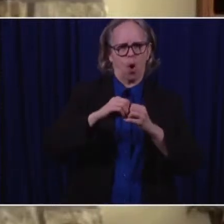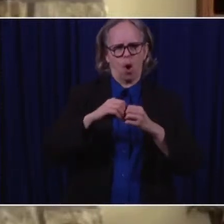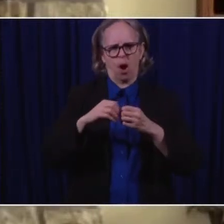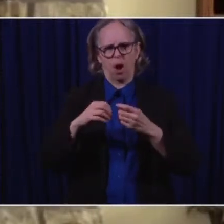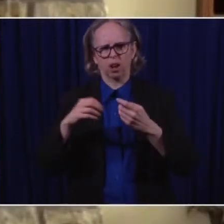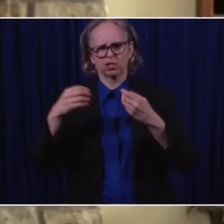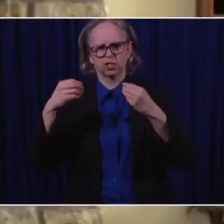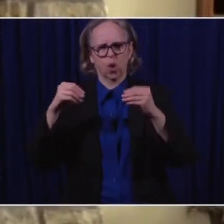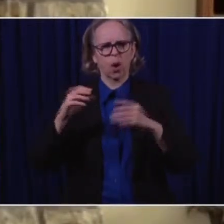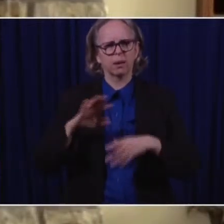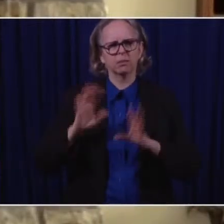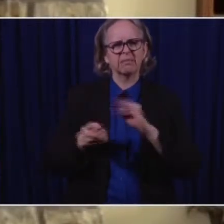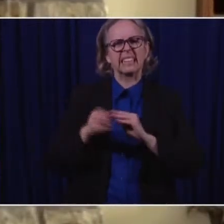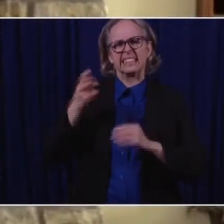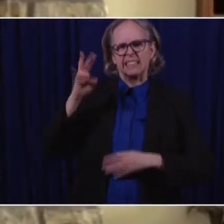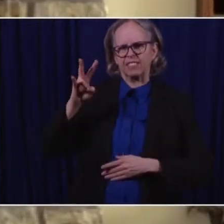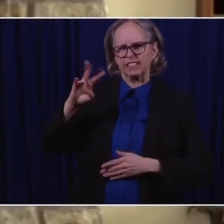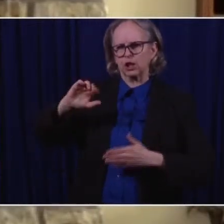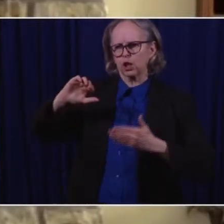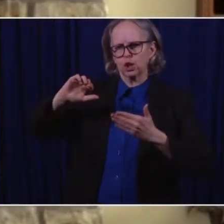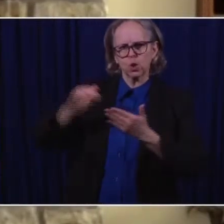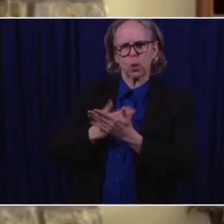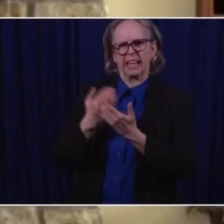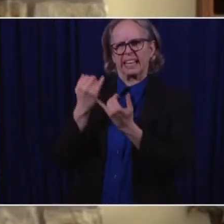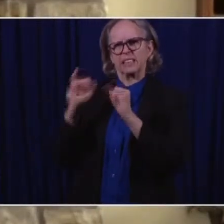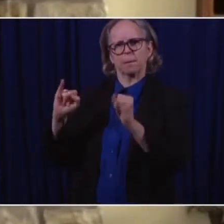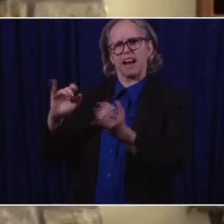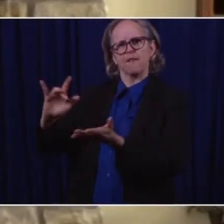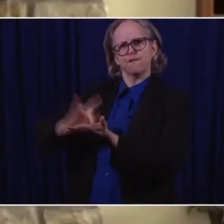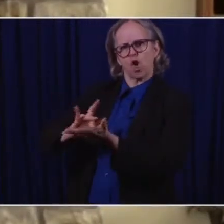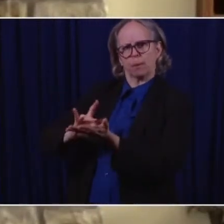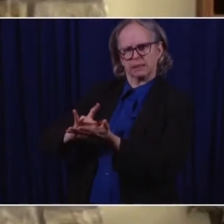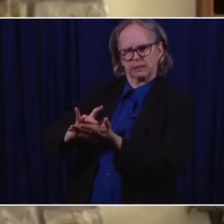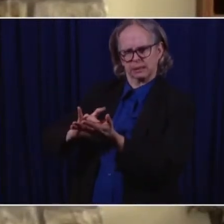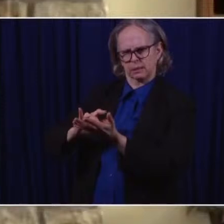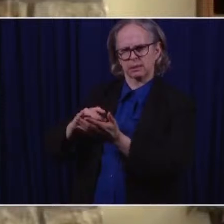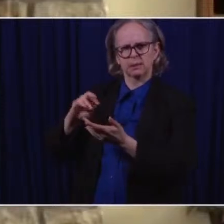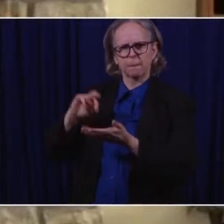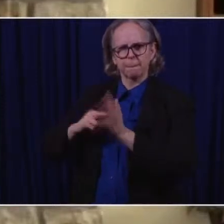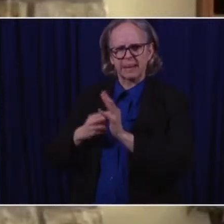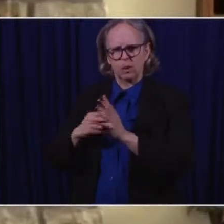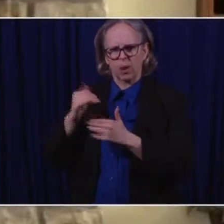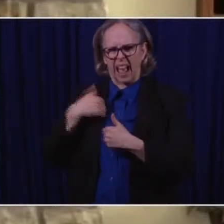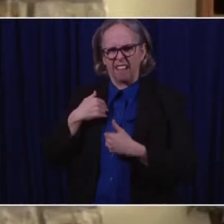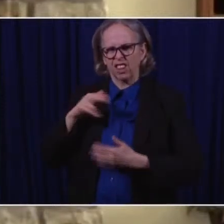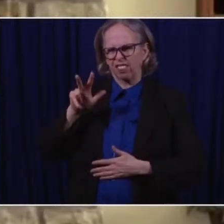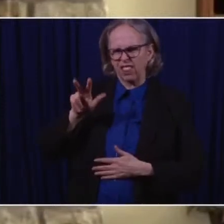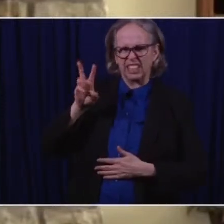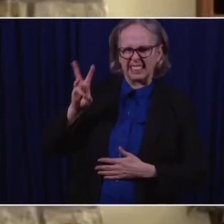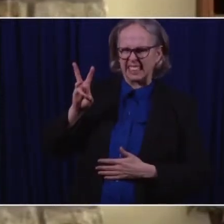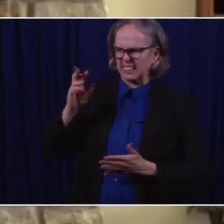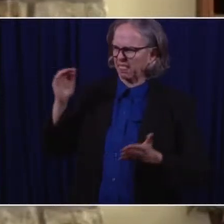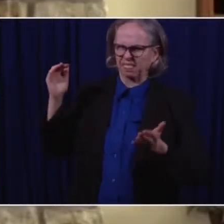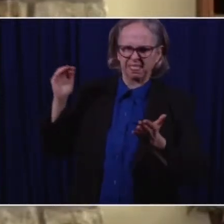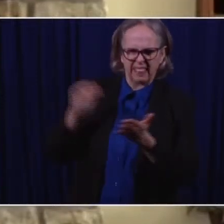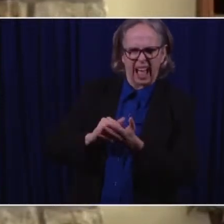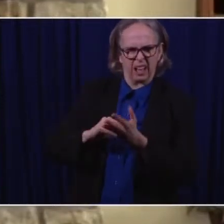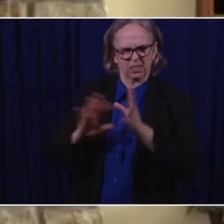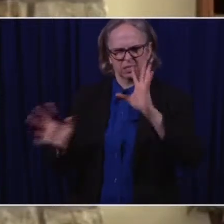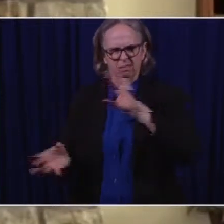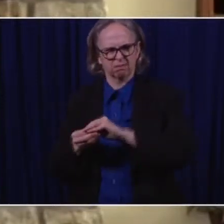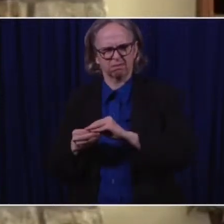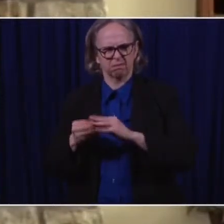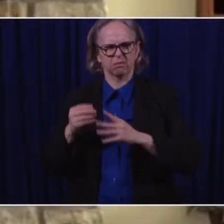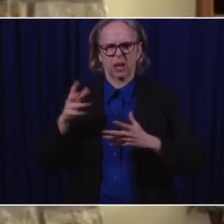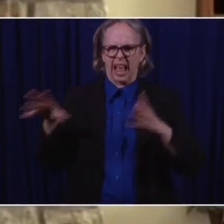new independent pharmacies. That will take us up to 36 independent pharmacies, and we will continue to grow those as we move forward.